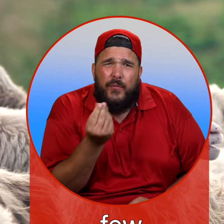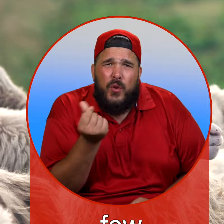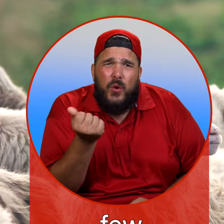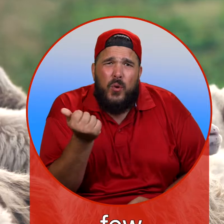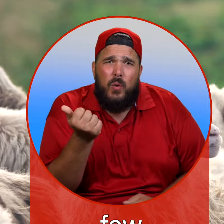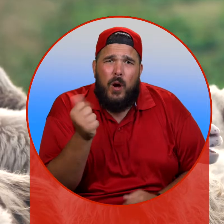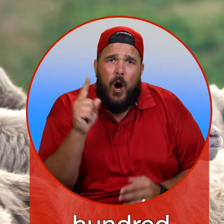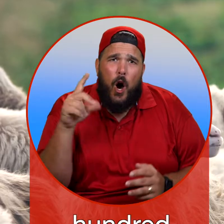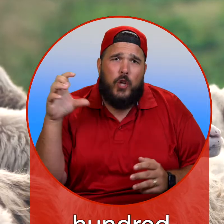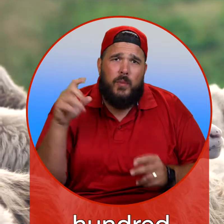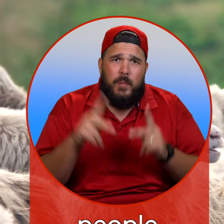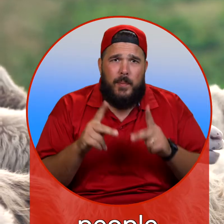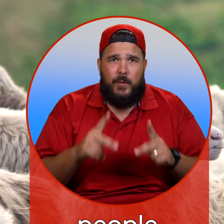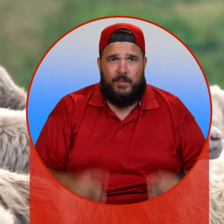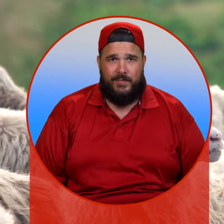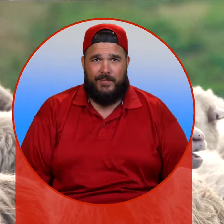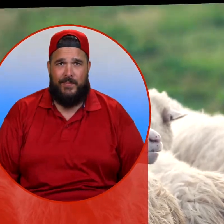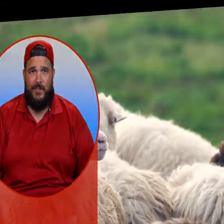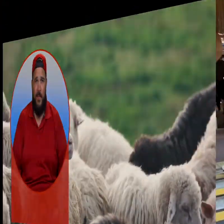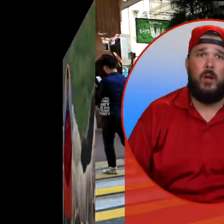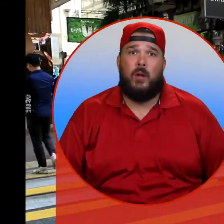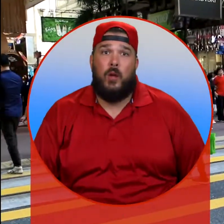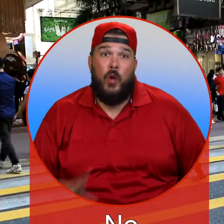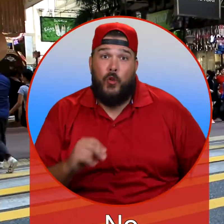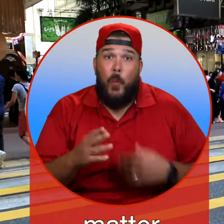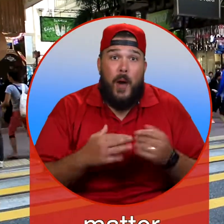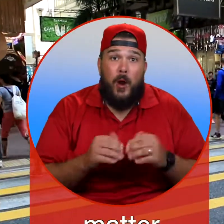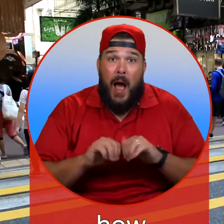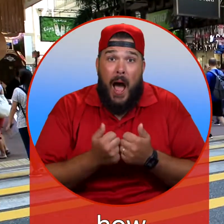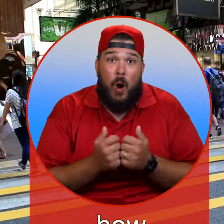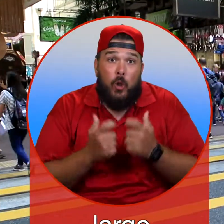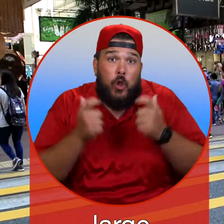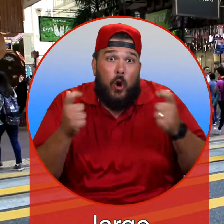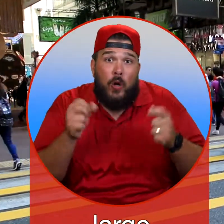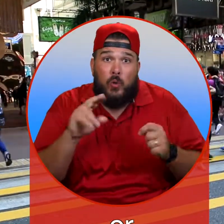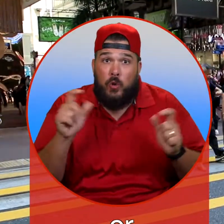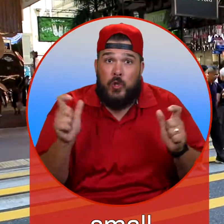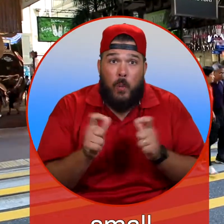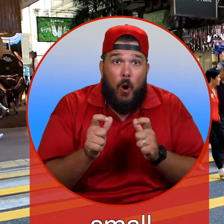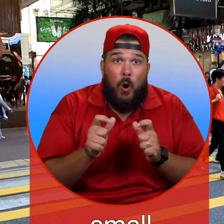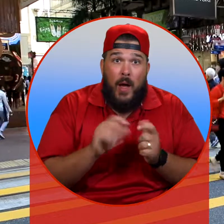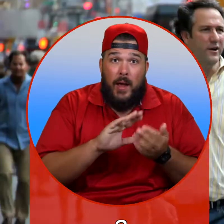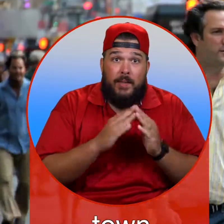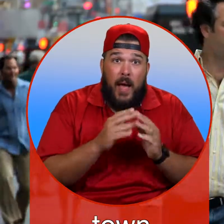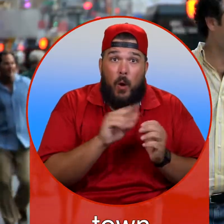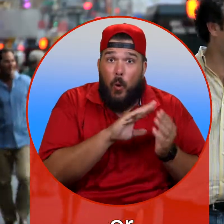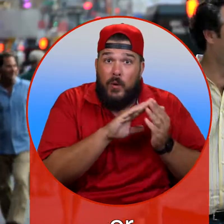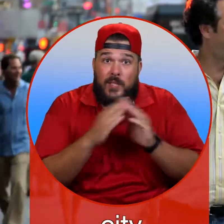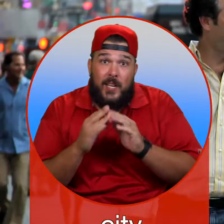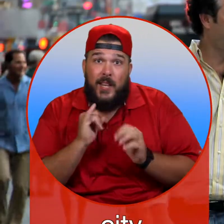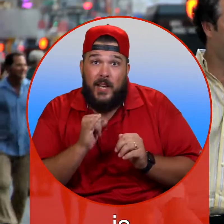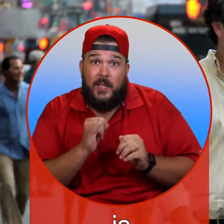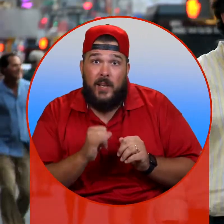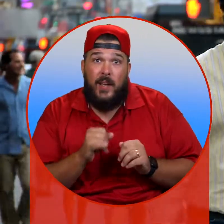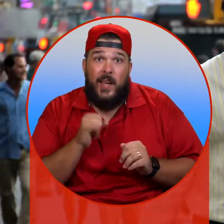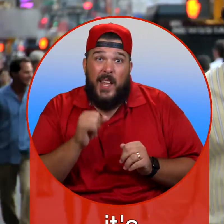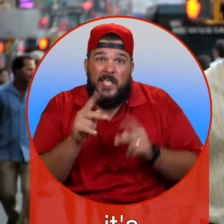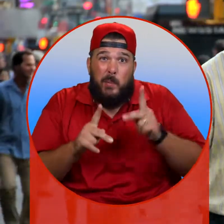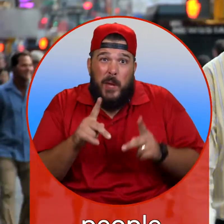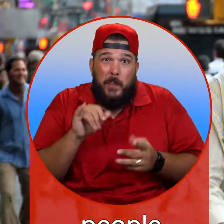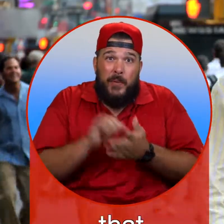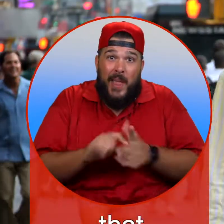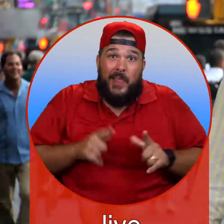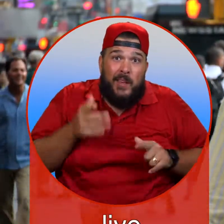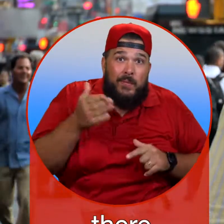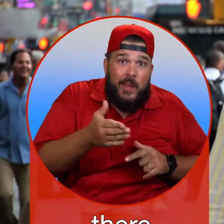only a few hundred people. No matter how large or small a town or city is, it's